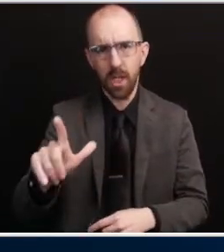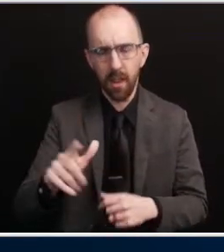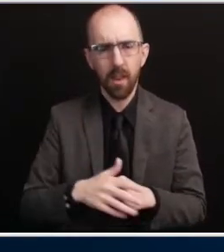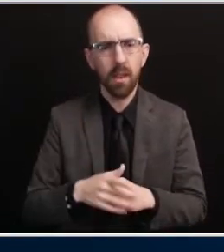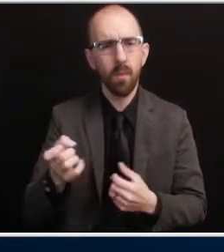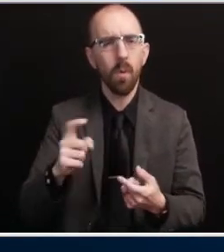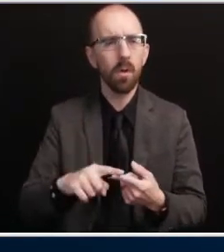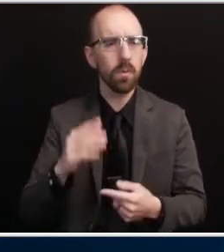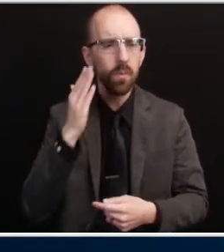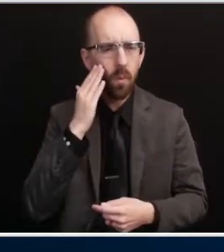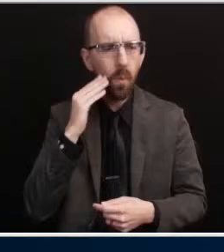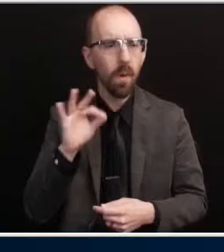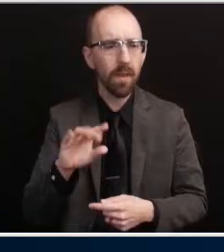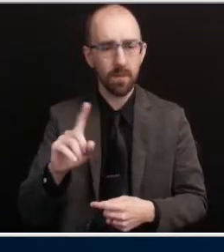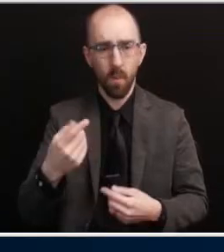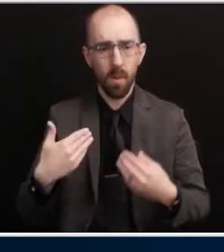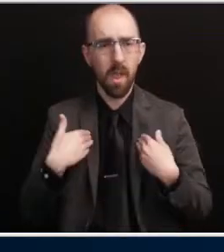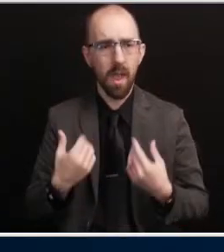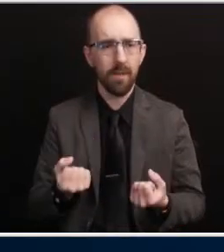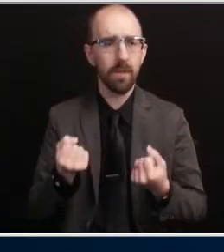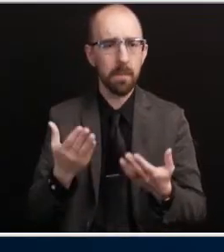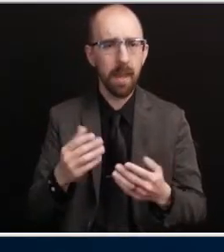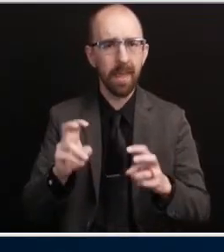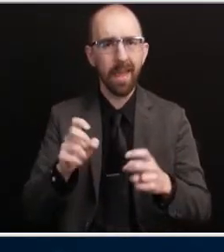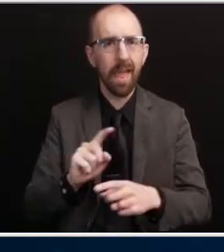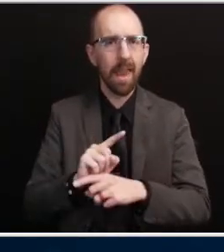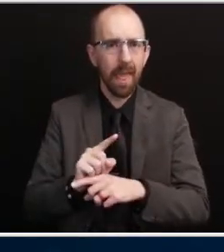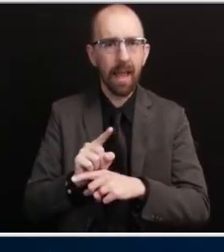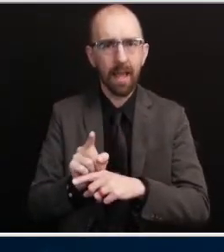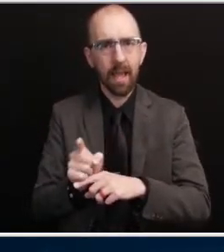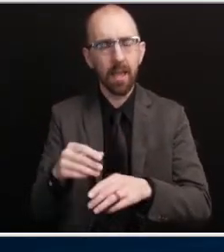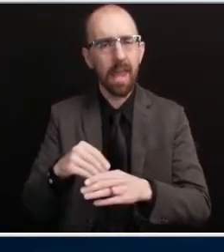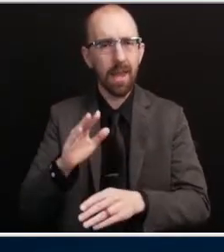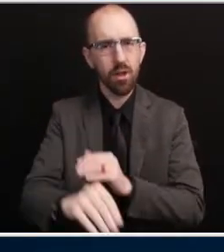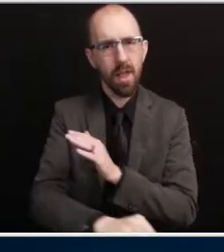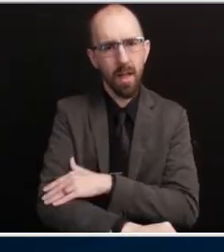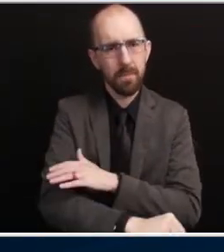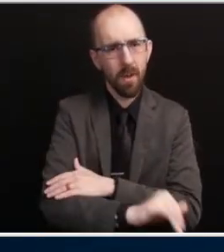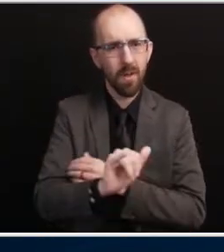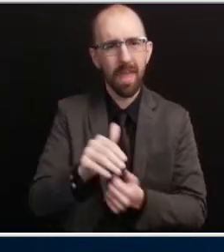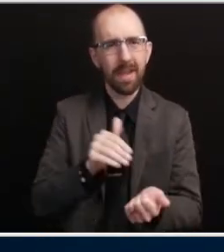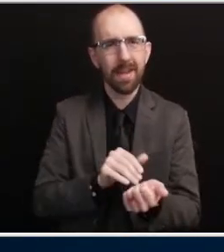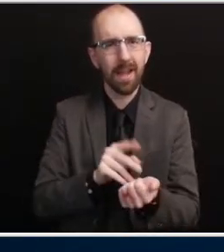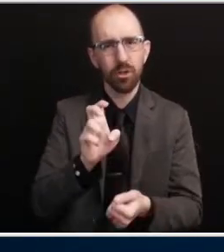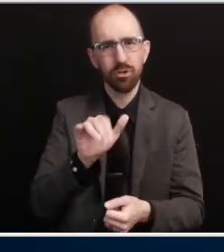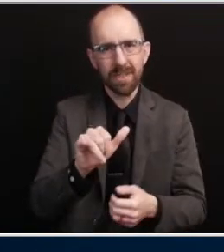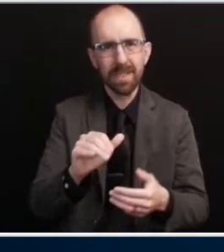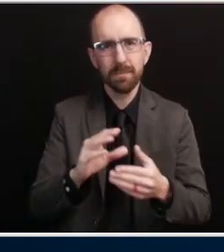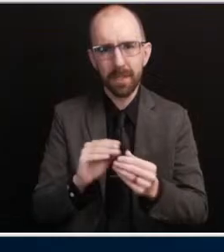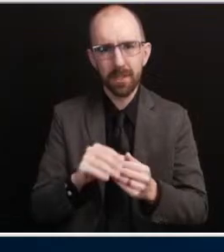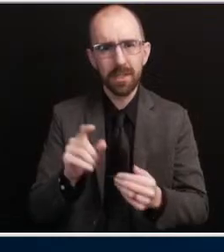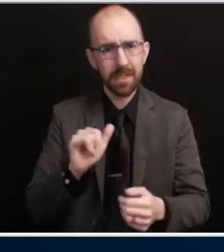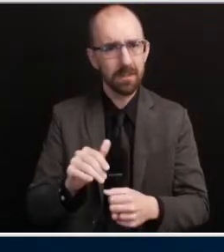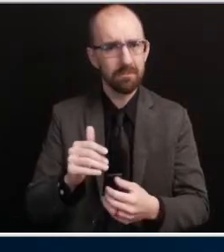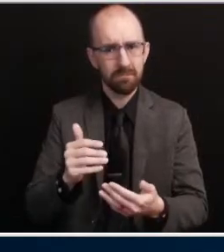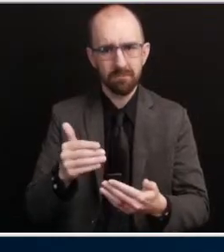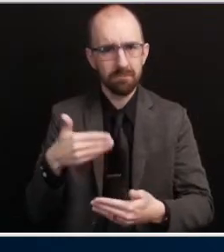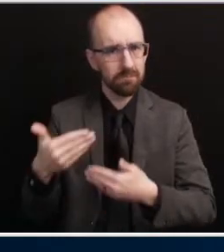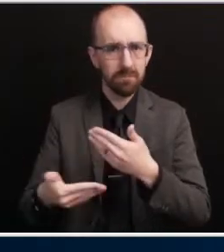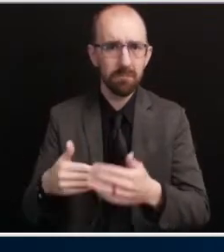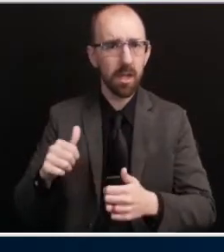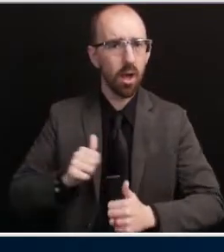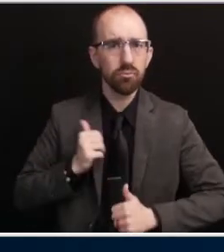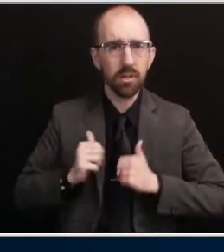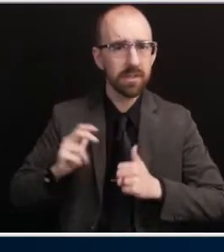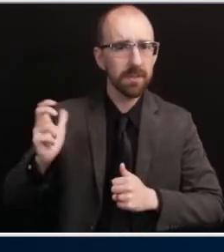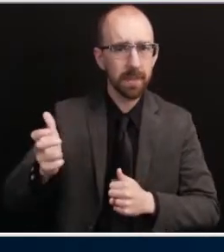know, if you only have so many clicks in your elbow, as Dr. Key said, is it inevitable that an aggressive pitcher will eventually have